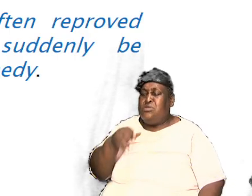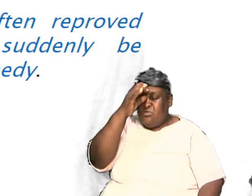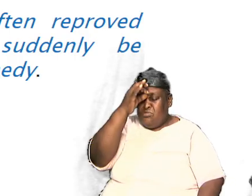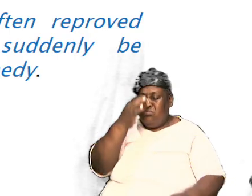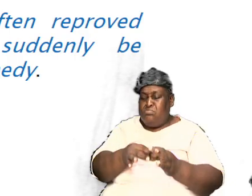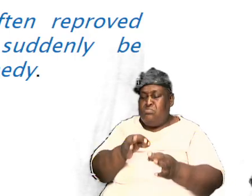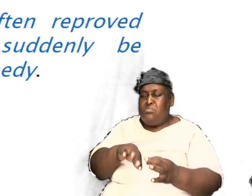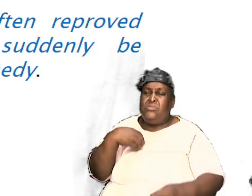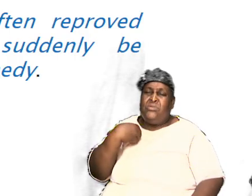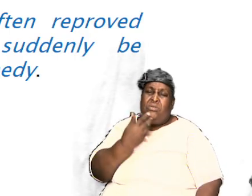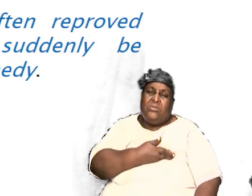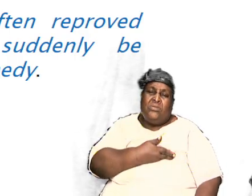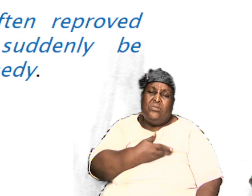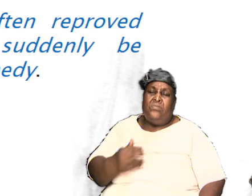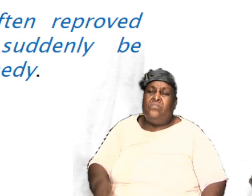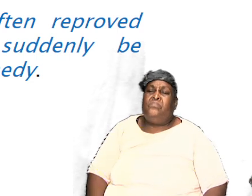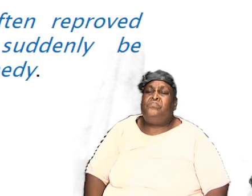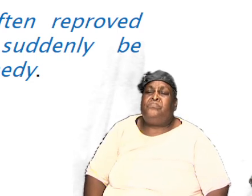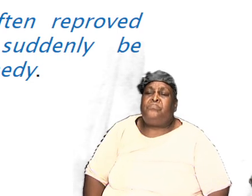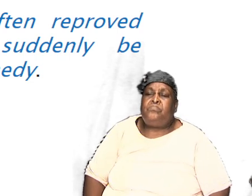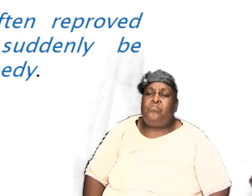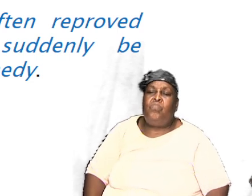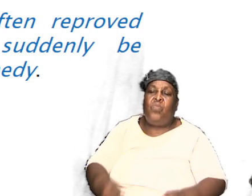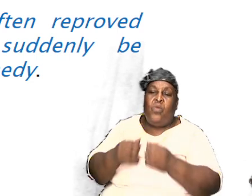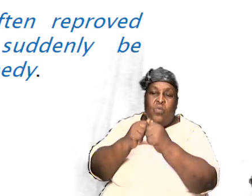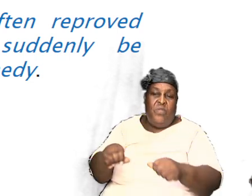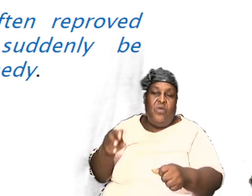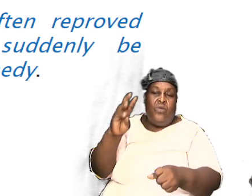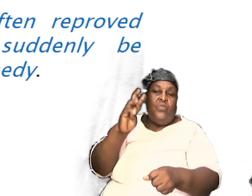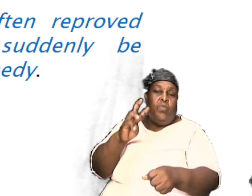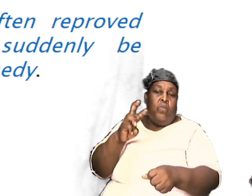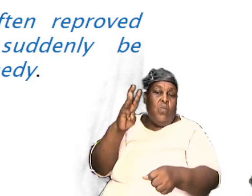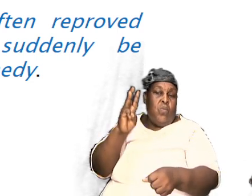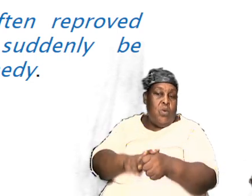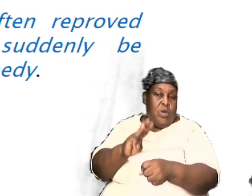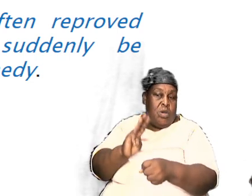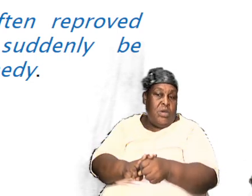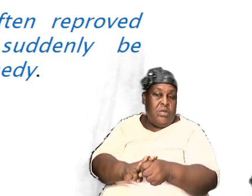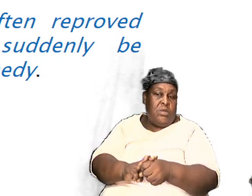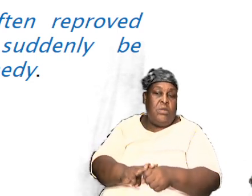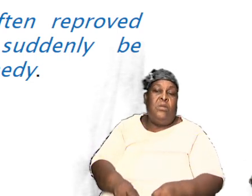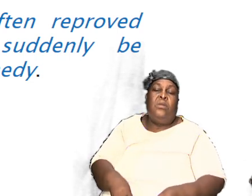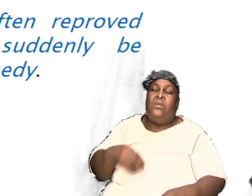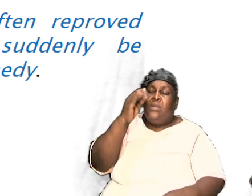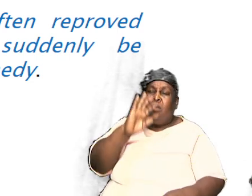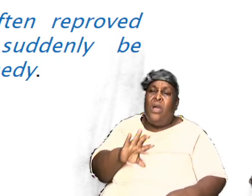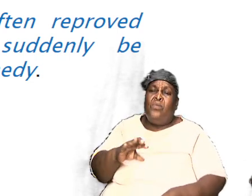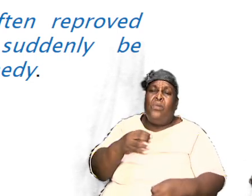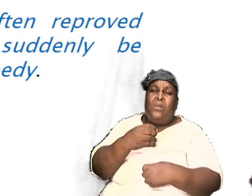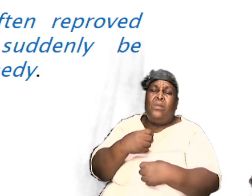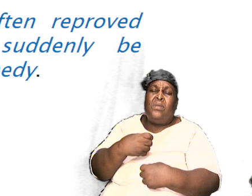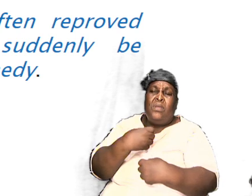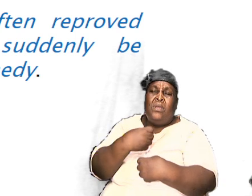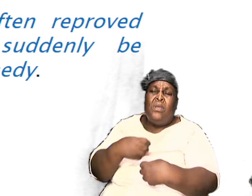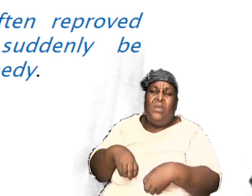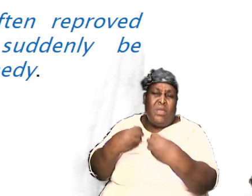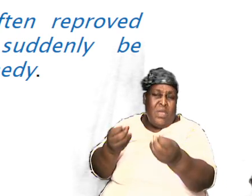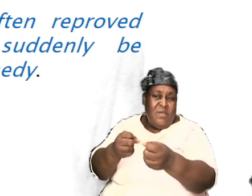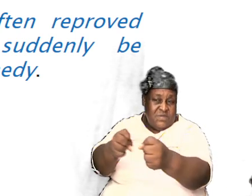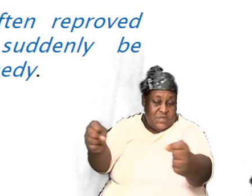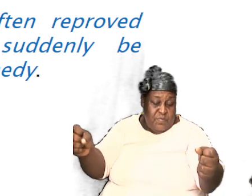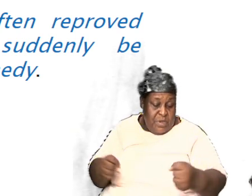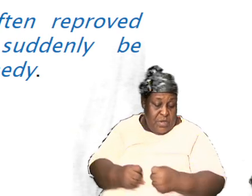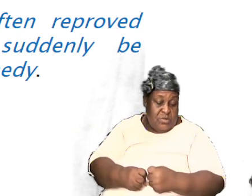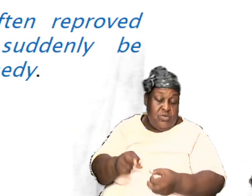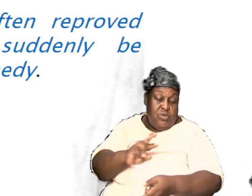us. Amen. We call it one. So God will give us space to repent. But if we refuse